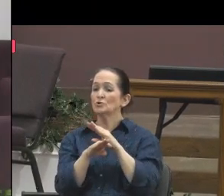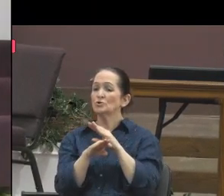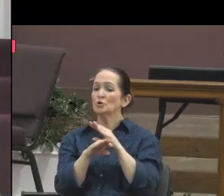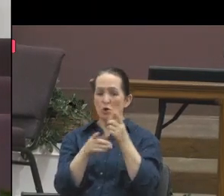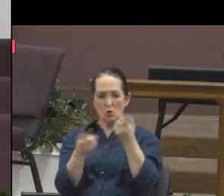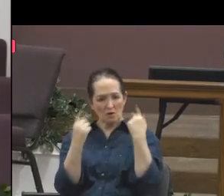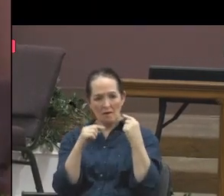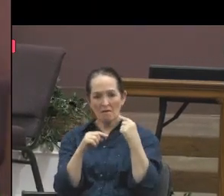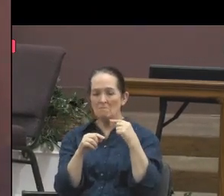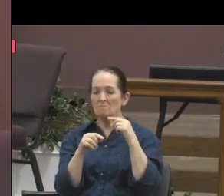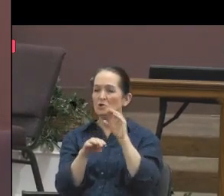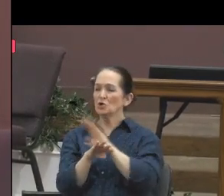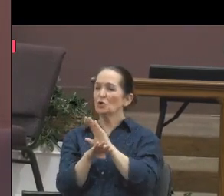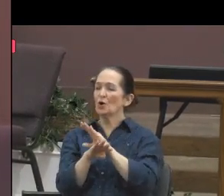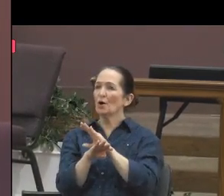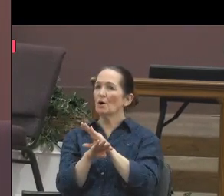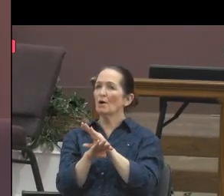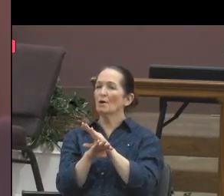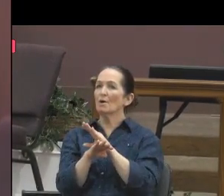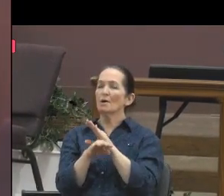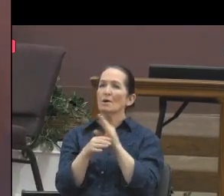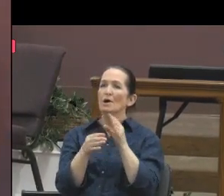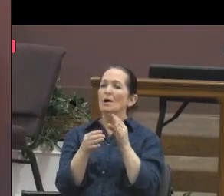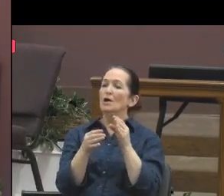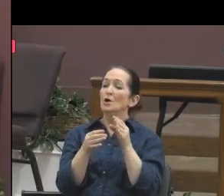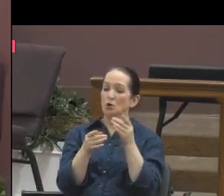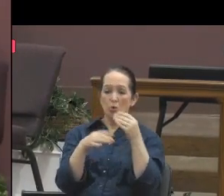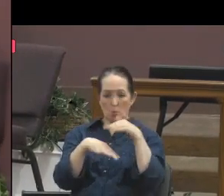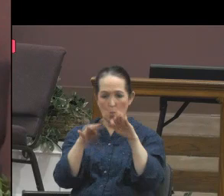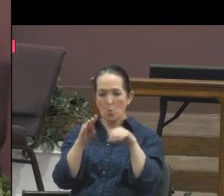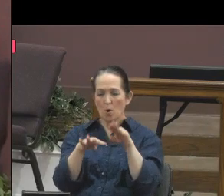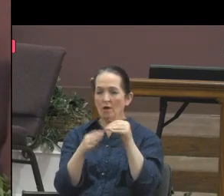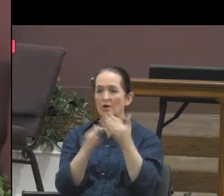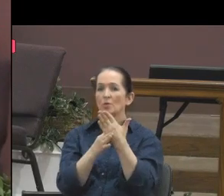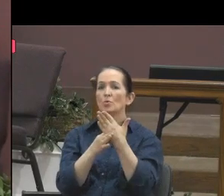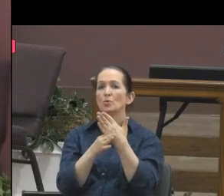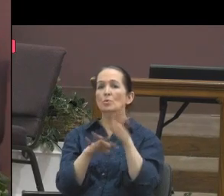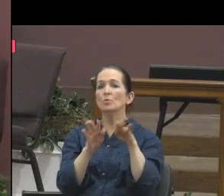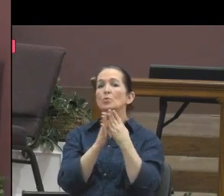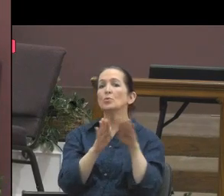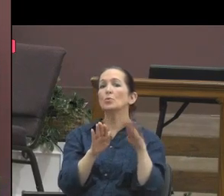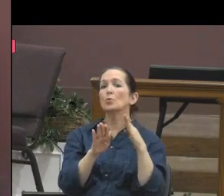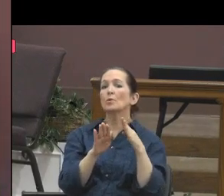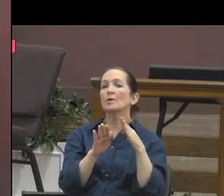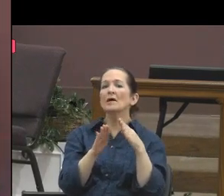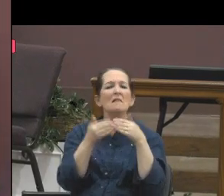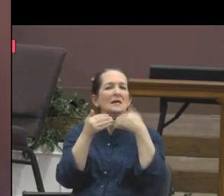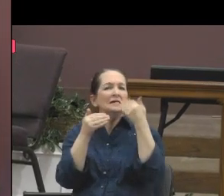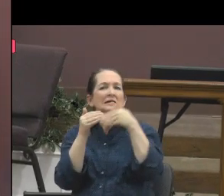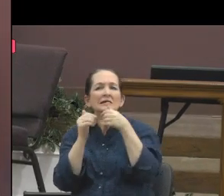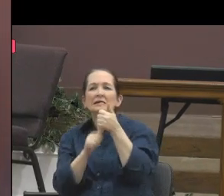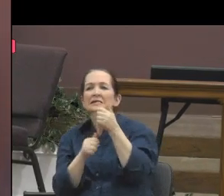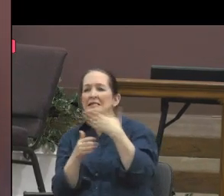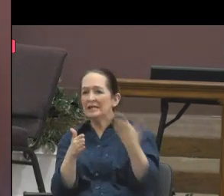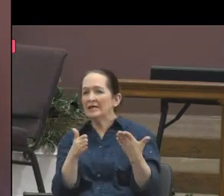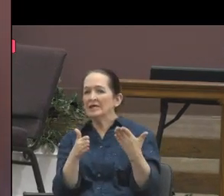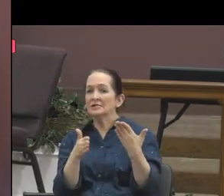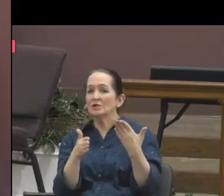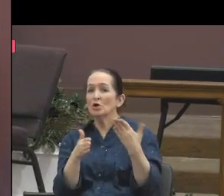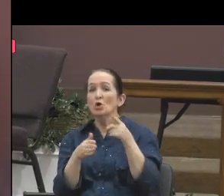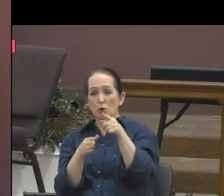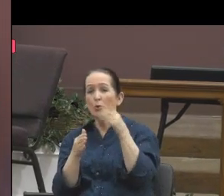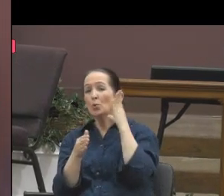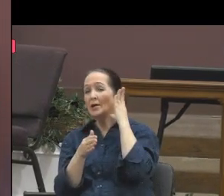rode here, however it was you got here, to you walking through the door. The simplest of things that